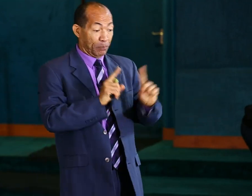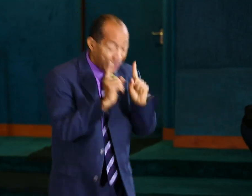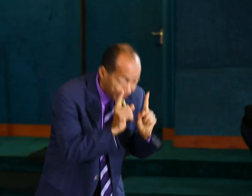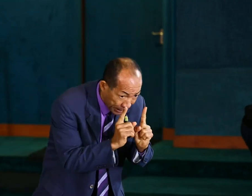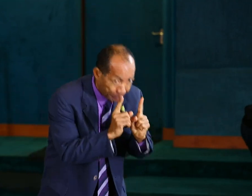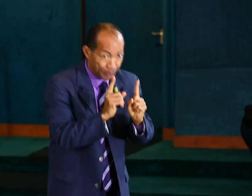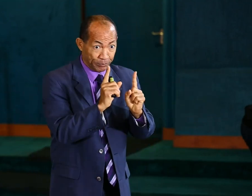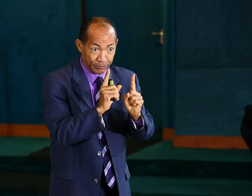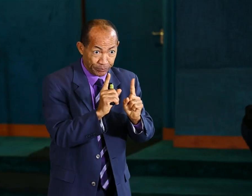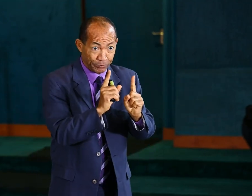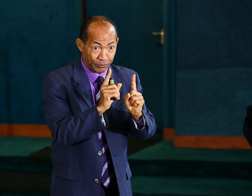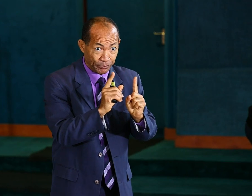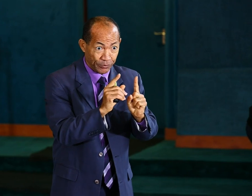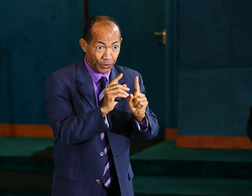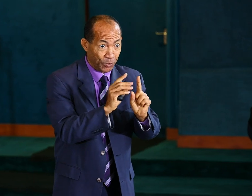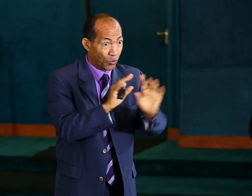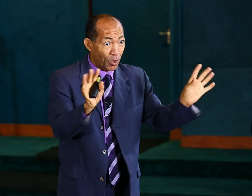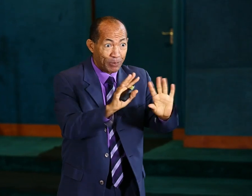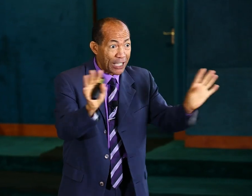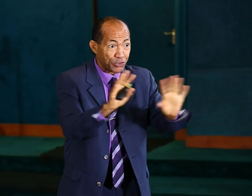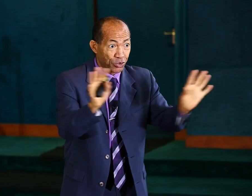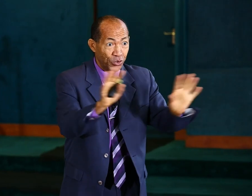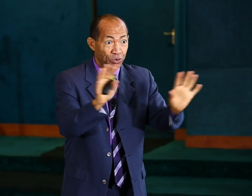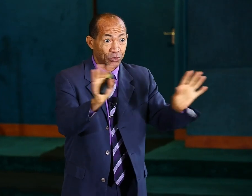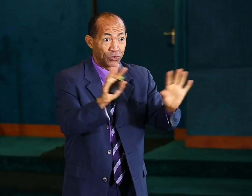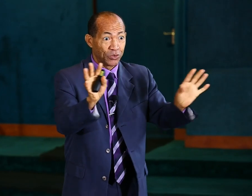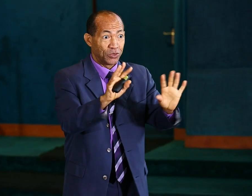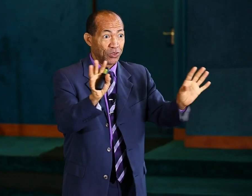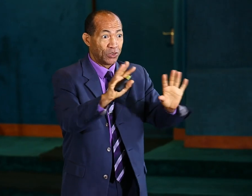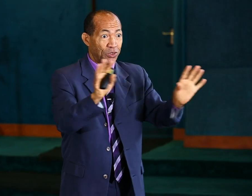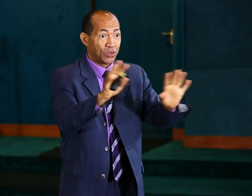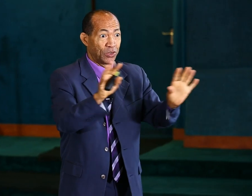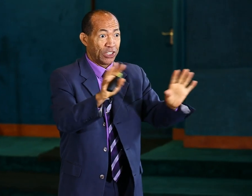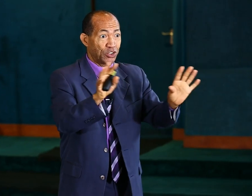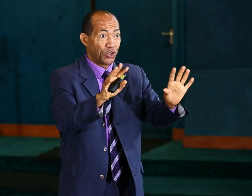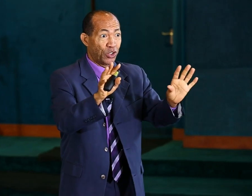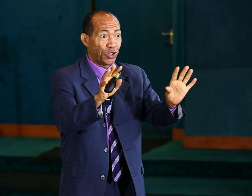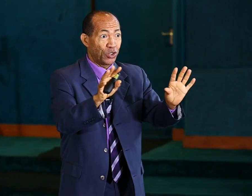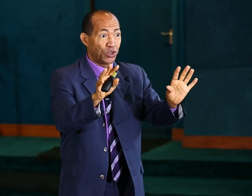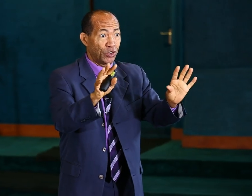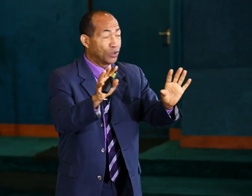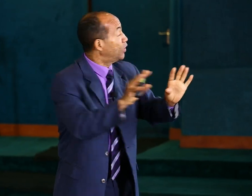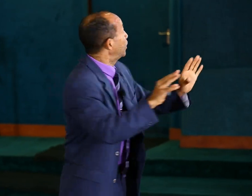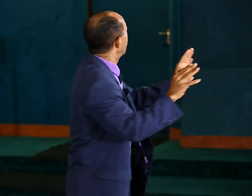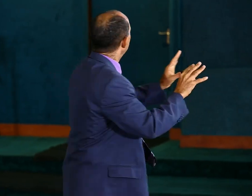gender, beep, beep, won't pass through.